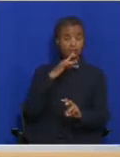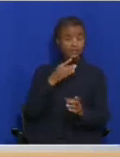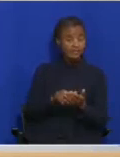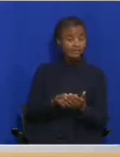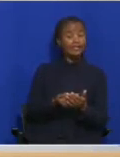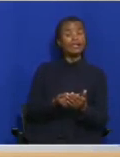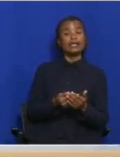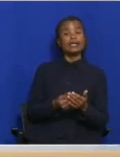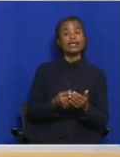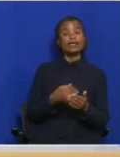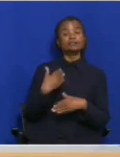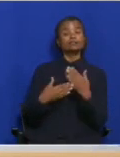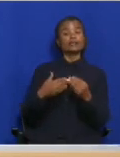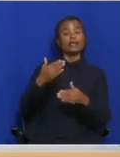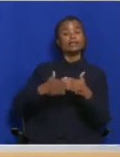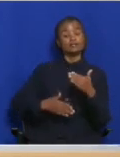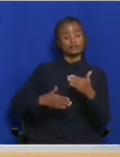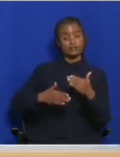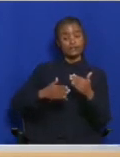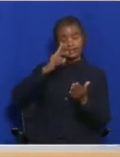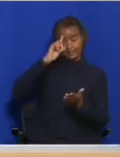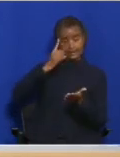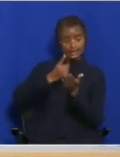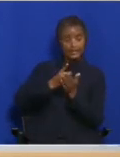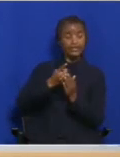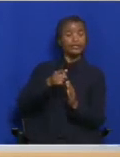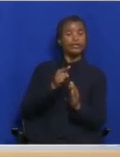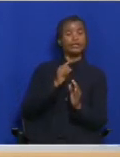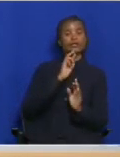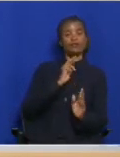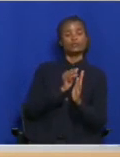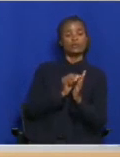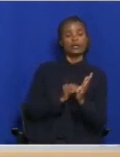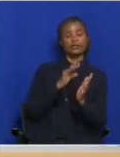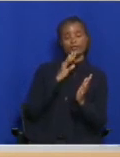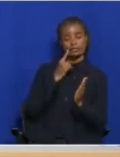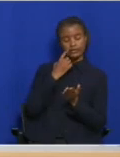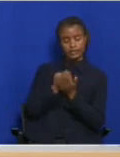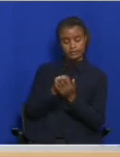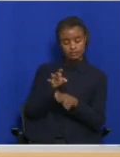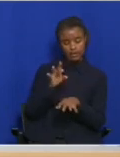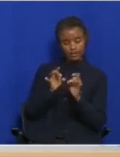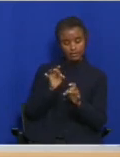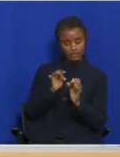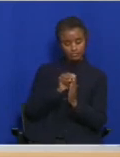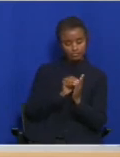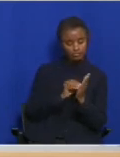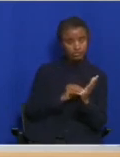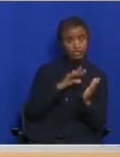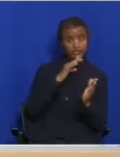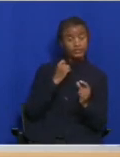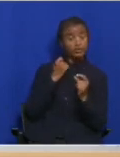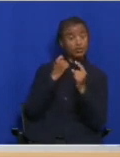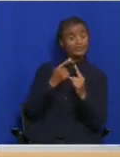your report writing in analyzing the evidence, that can't be objectionable. That's the ordinary rules of evidence as we